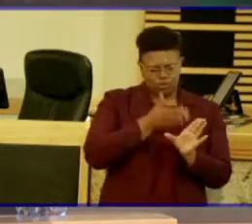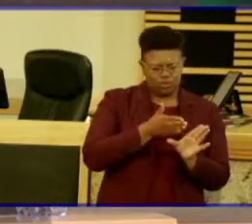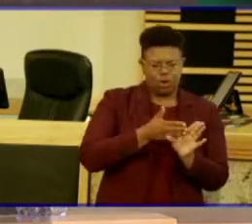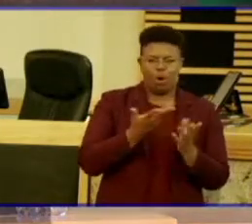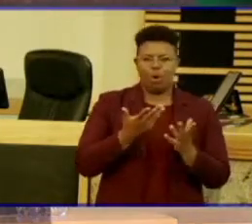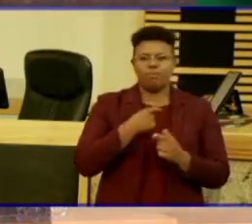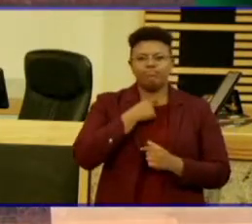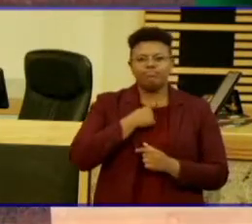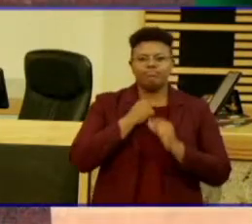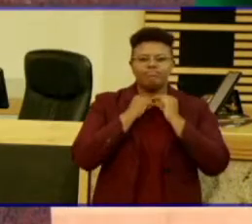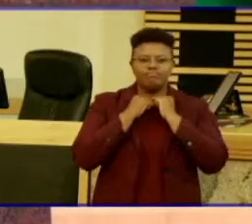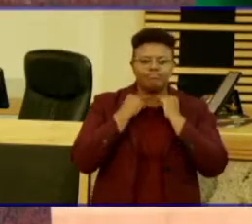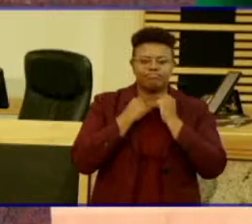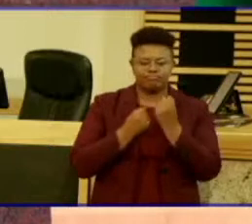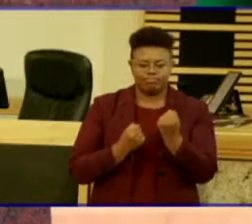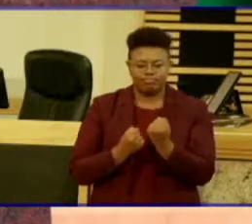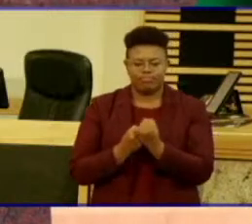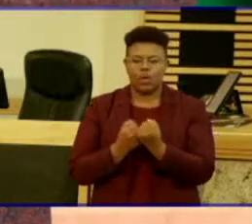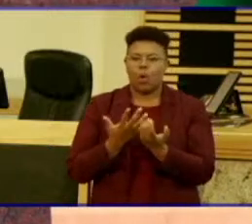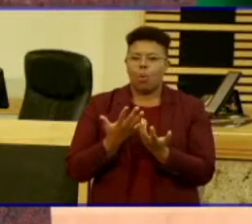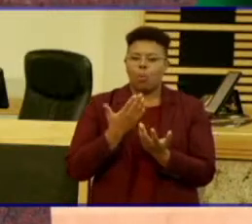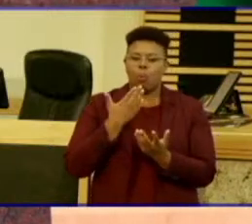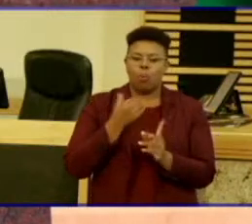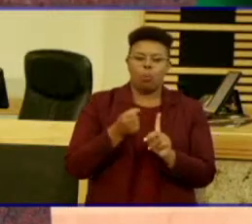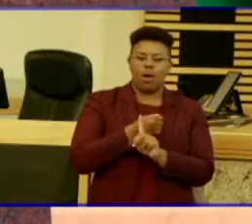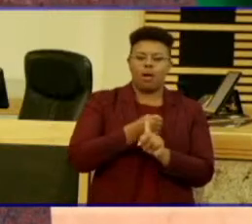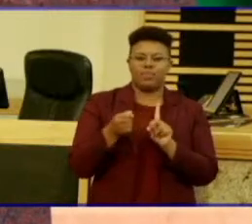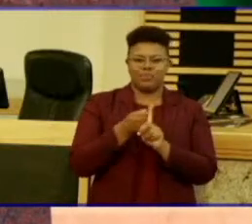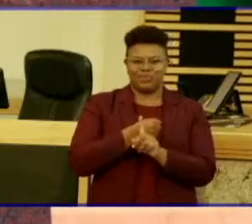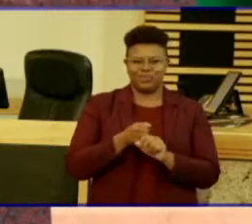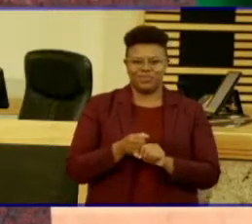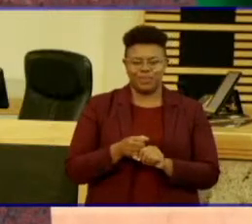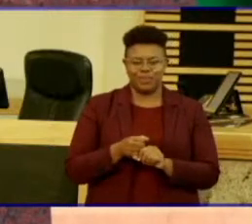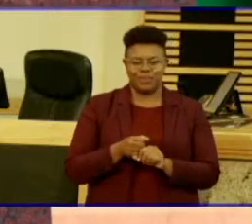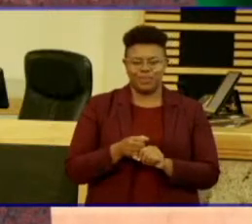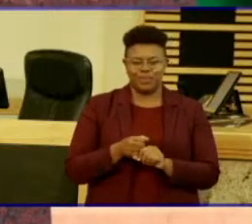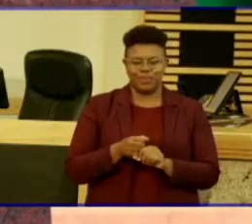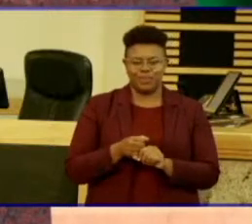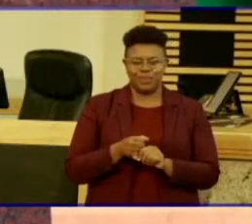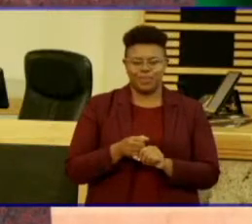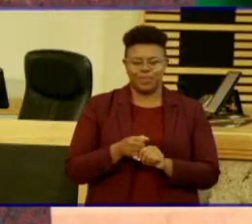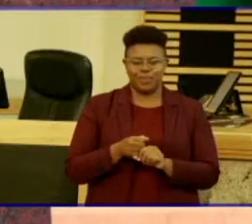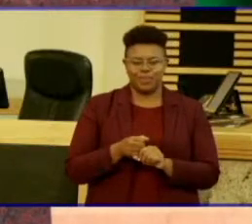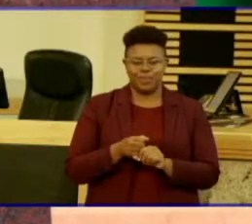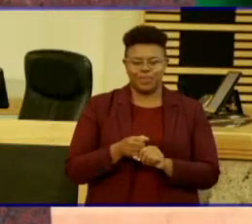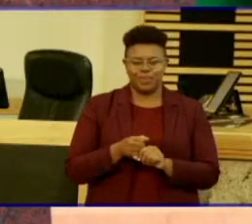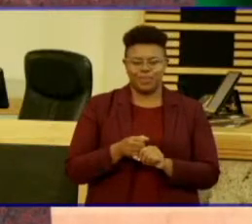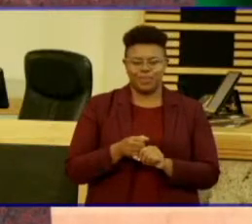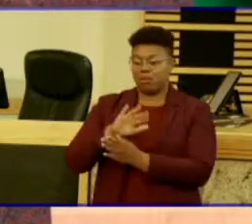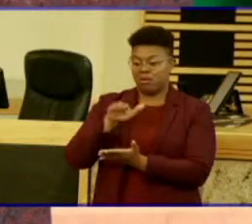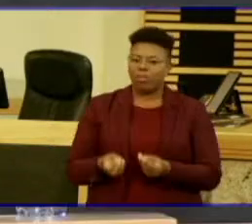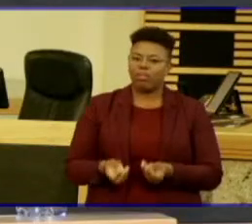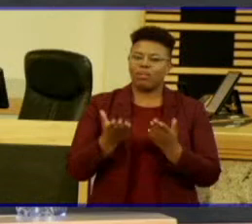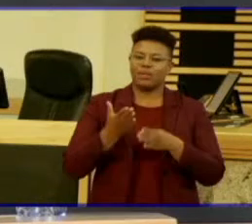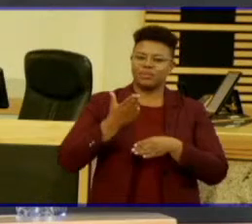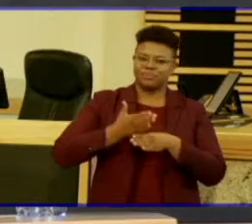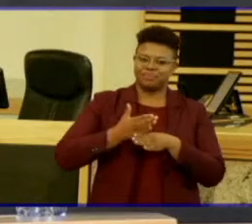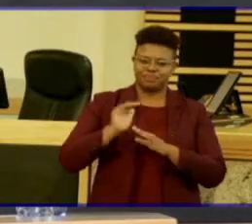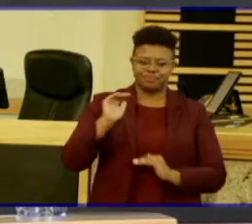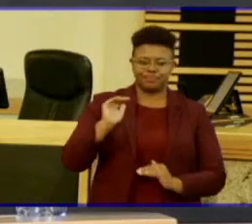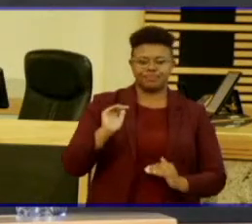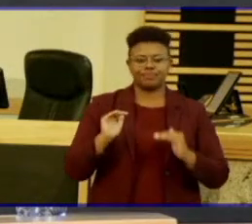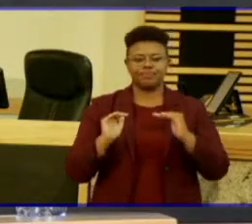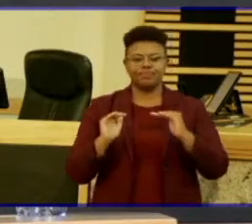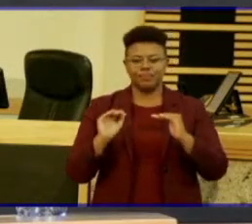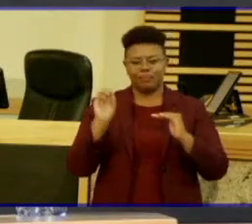care, and support to victims of abuse. The Public Service Sector Education and Training Authority is also funding the training